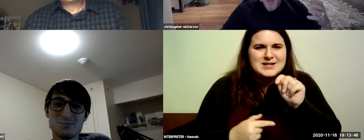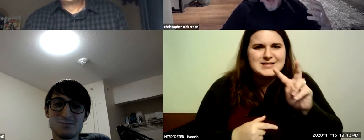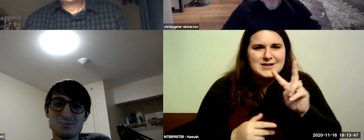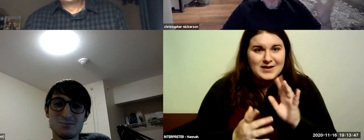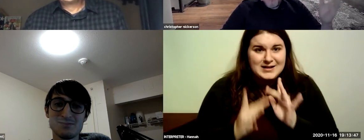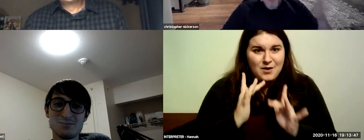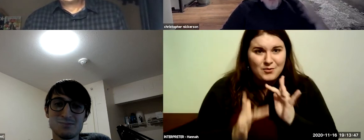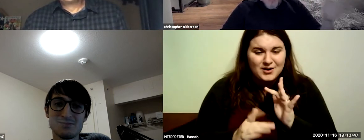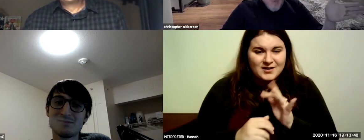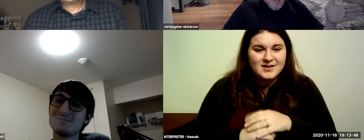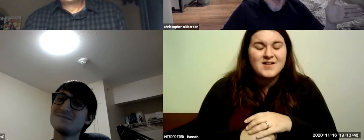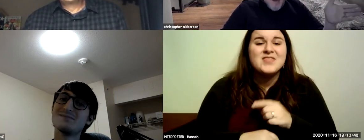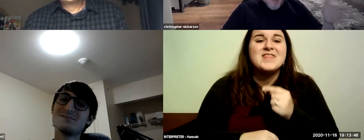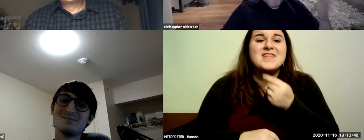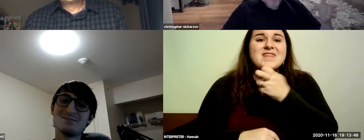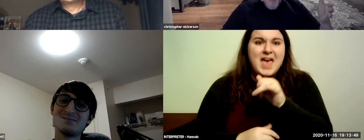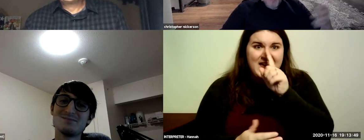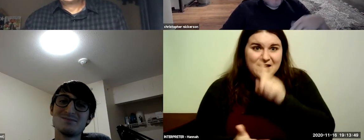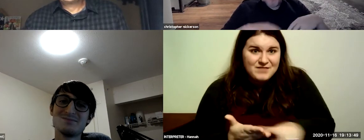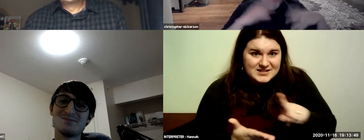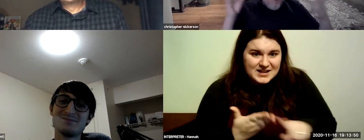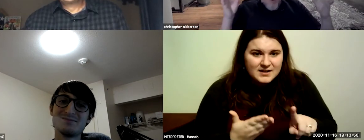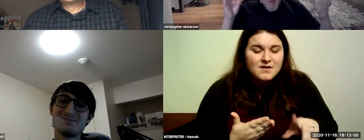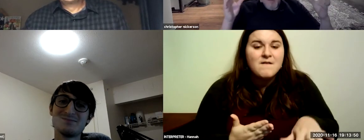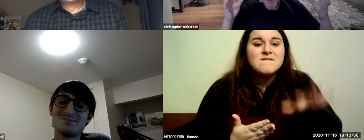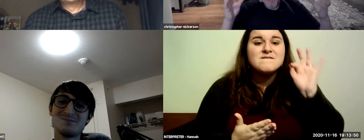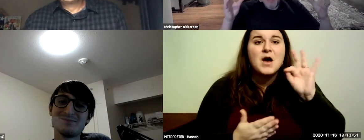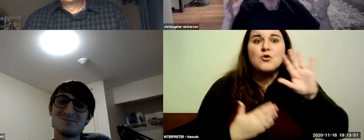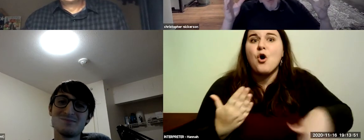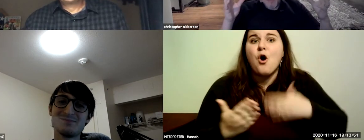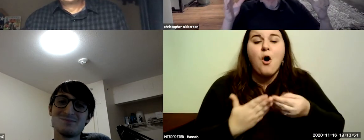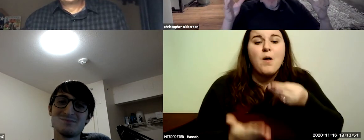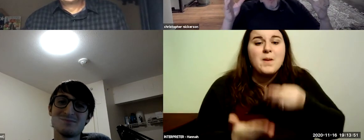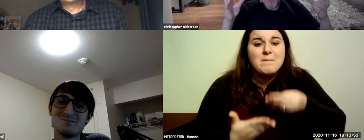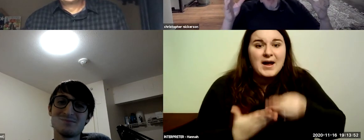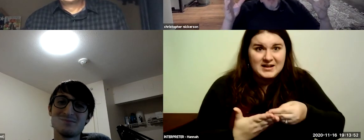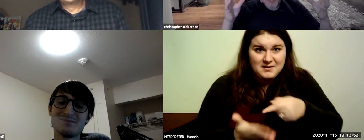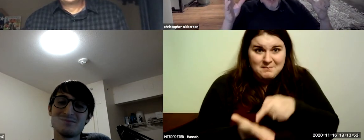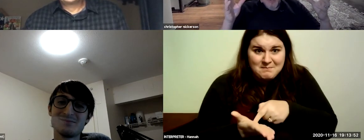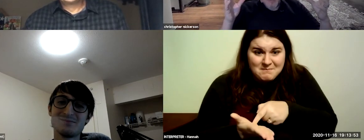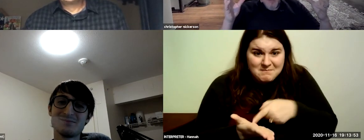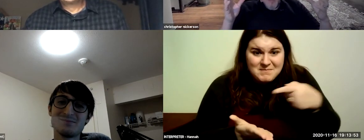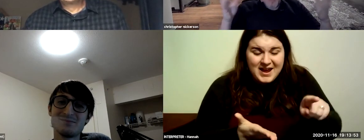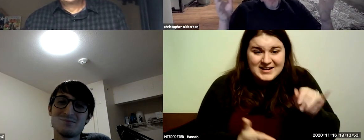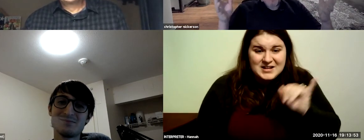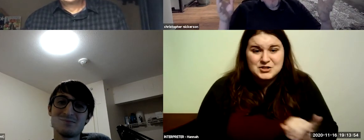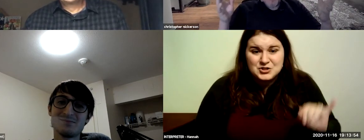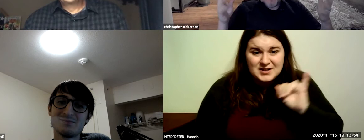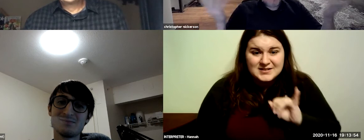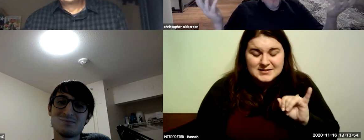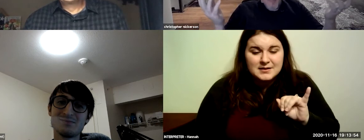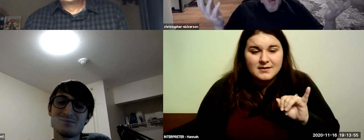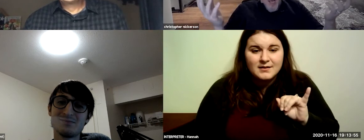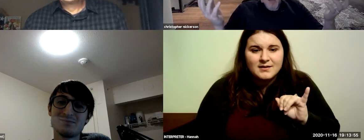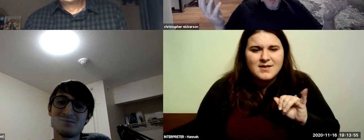network. And then they investigated it and figured out that this whole amount of money that they spent to go get insurance, like extra